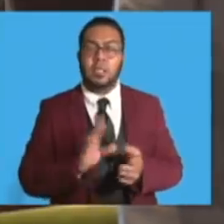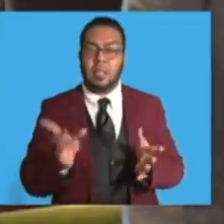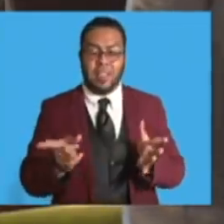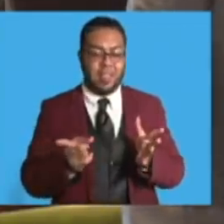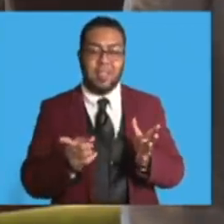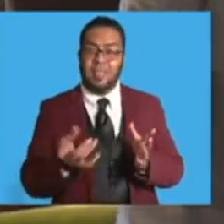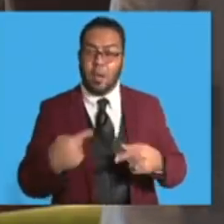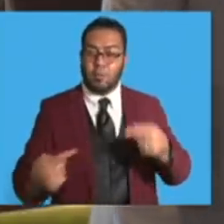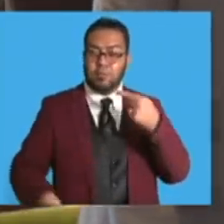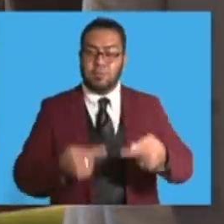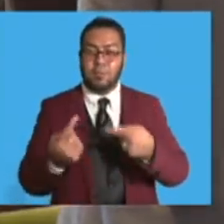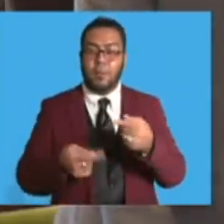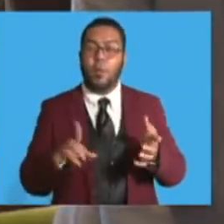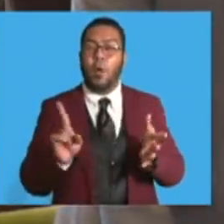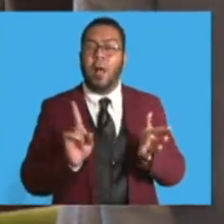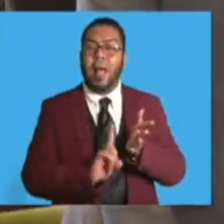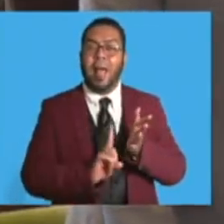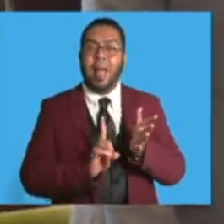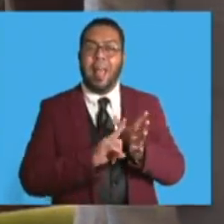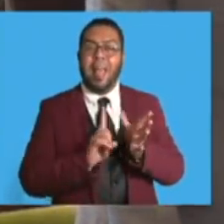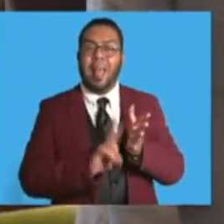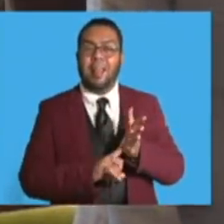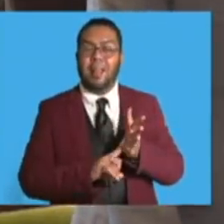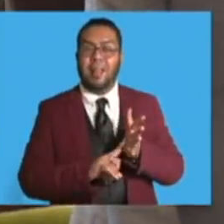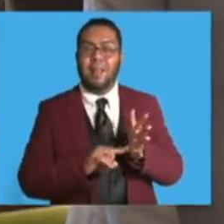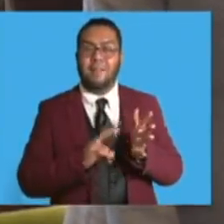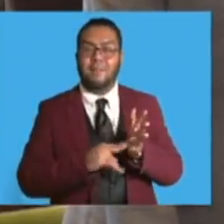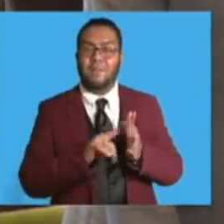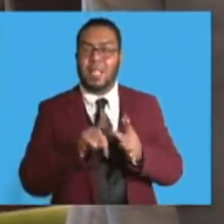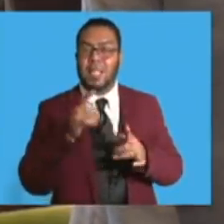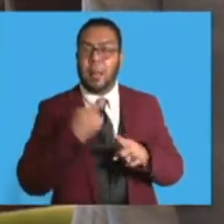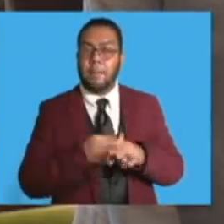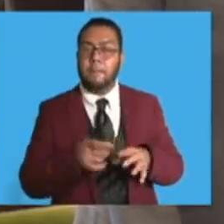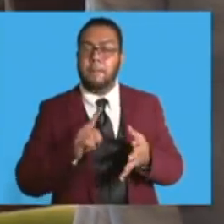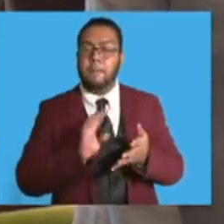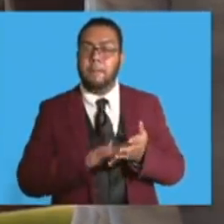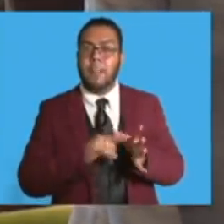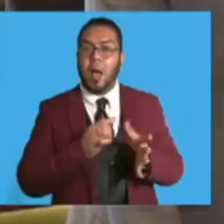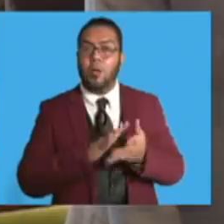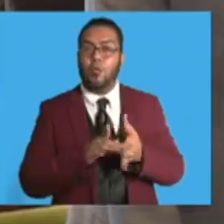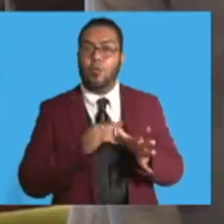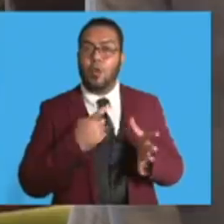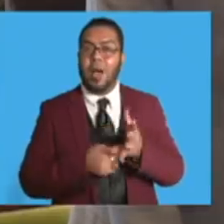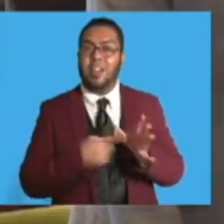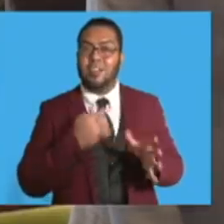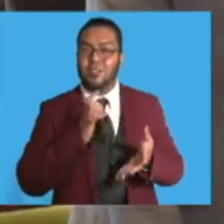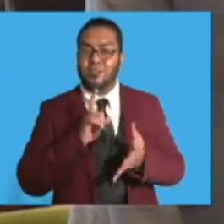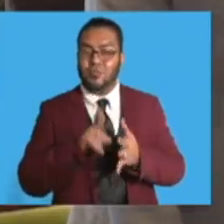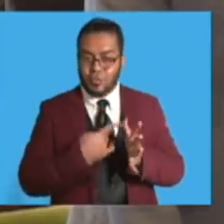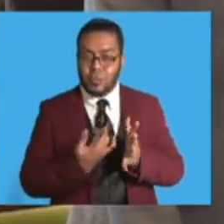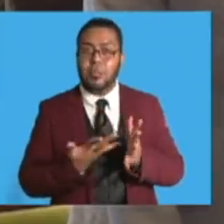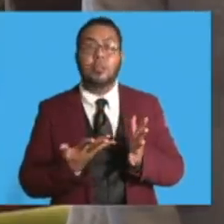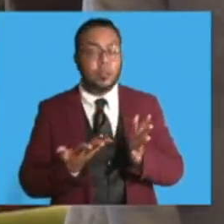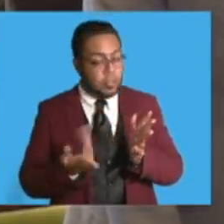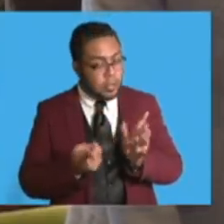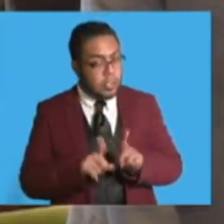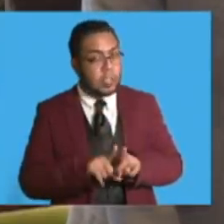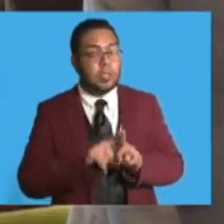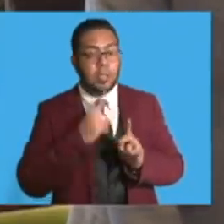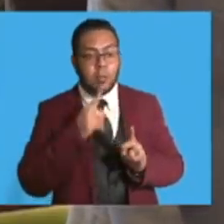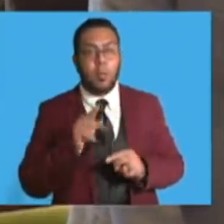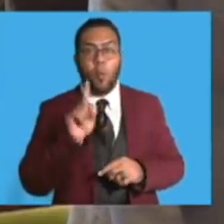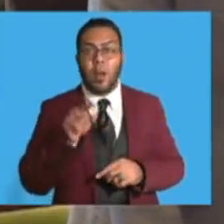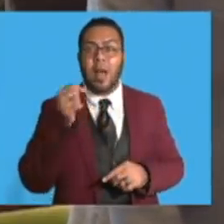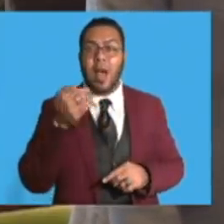Maharaj. The reality is that the obsession by the opposition to say Fiji First won by 147 votes is not